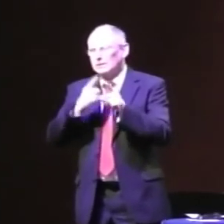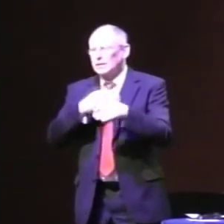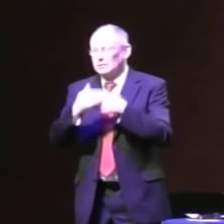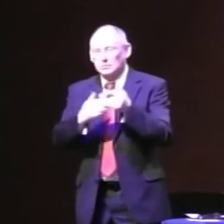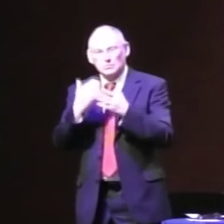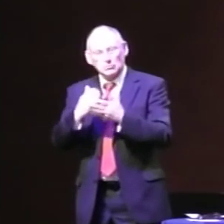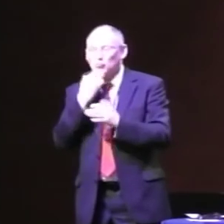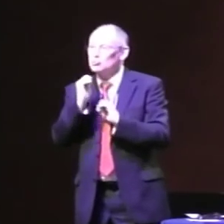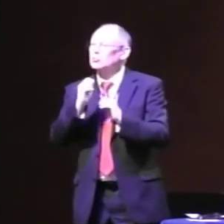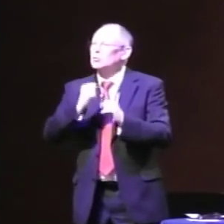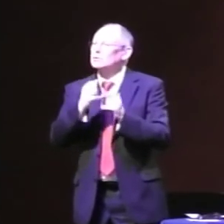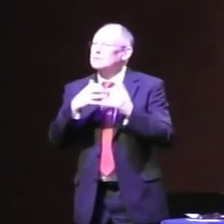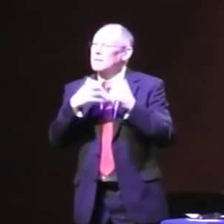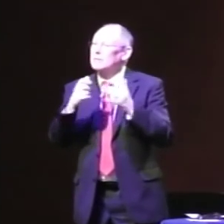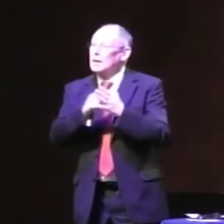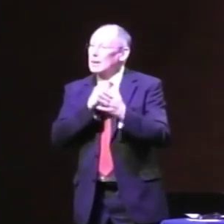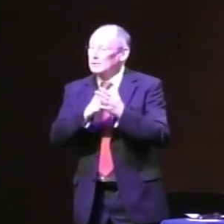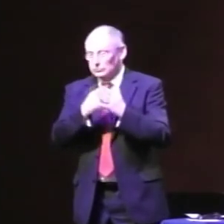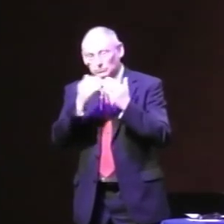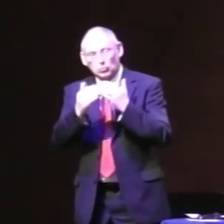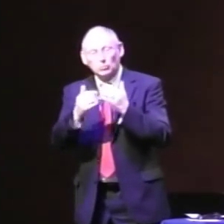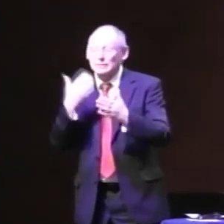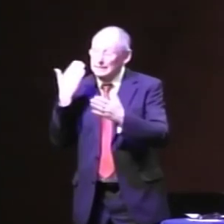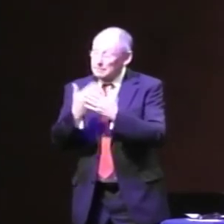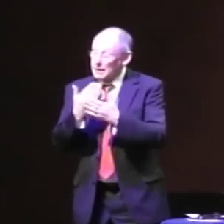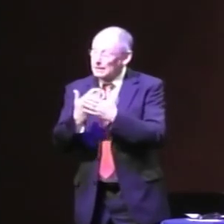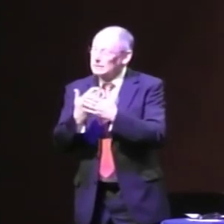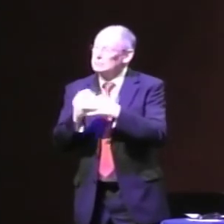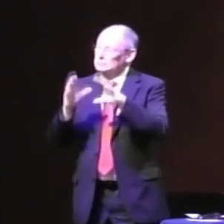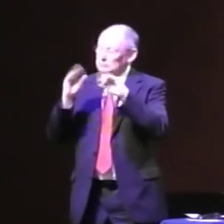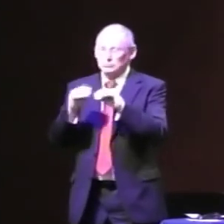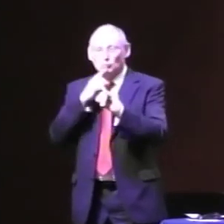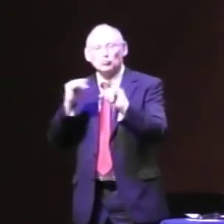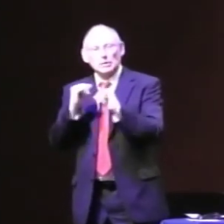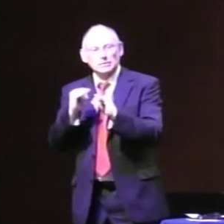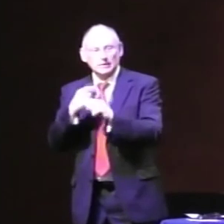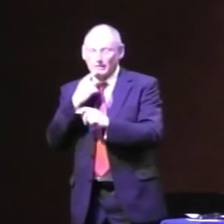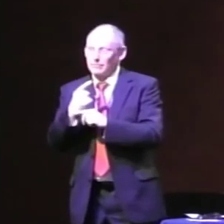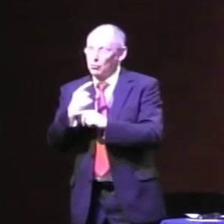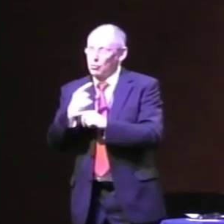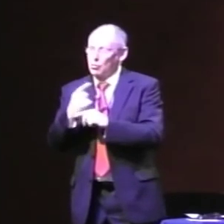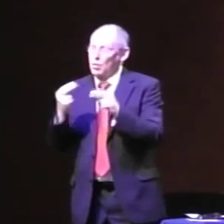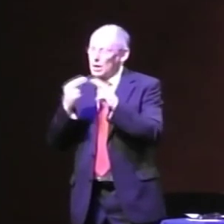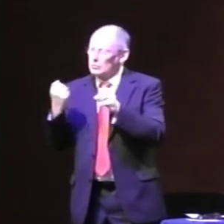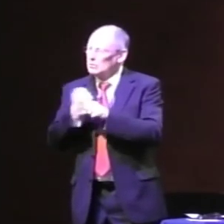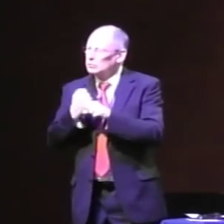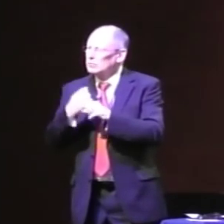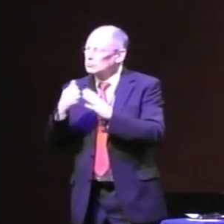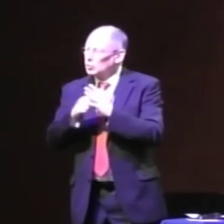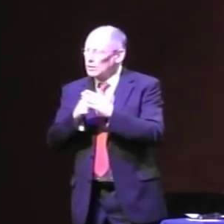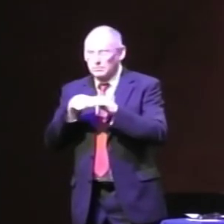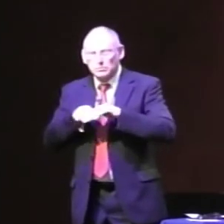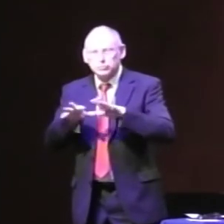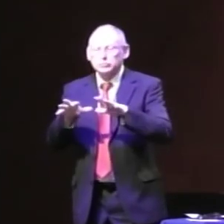Scottish Parliament elections and beyond to demand an end to the crisis by calling for radical housing building programmes that